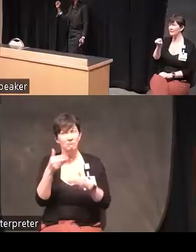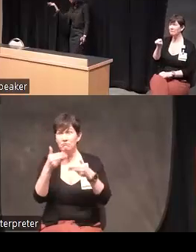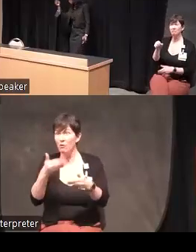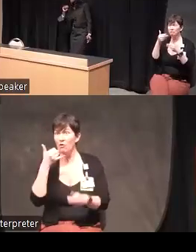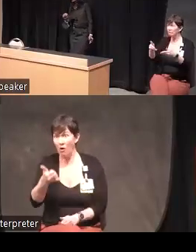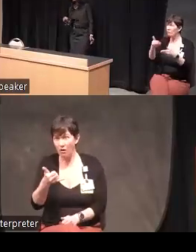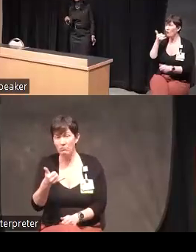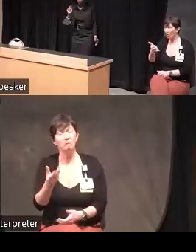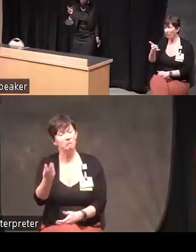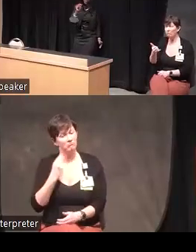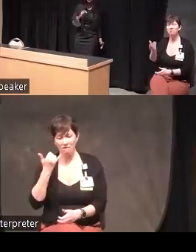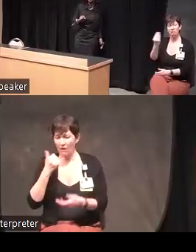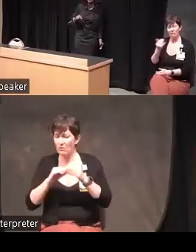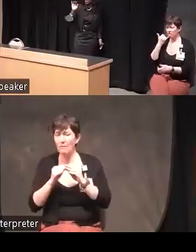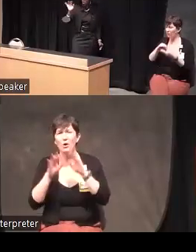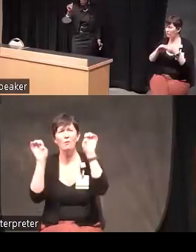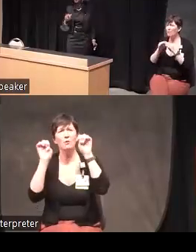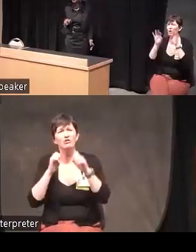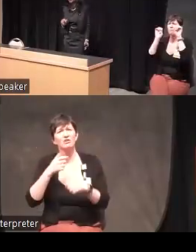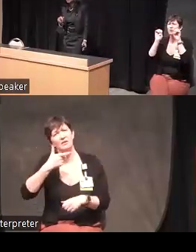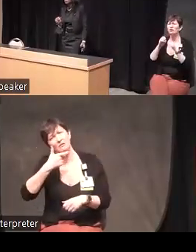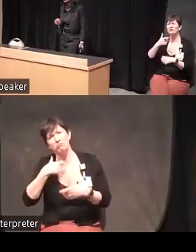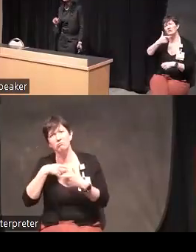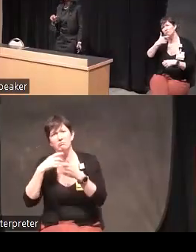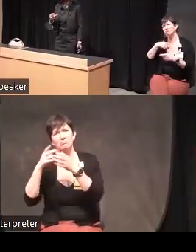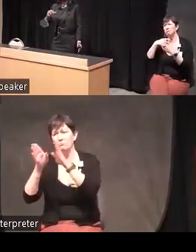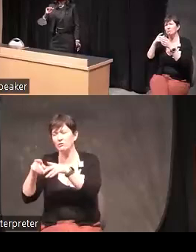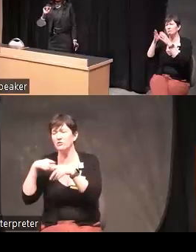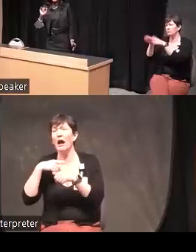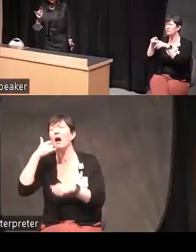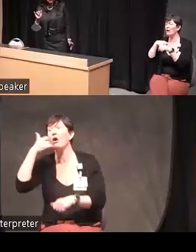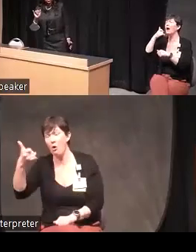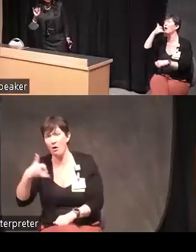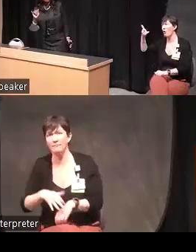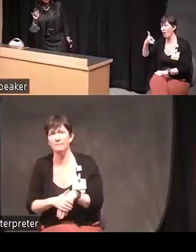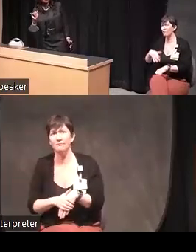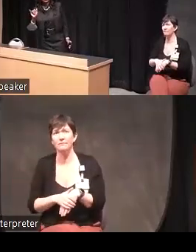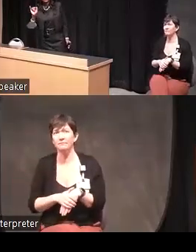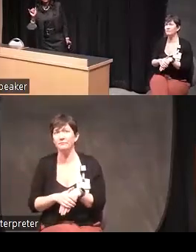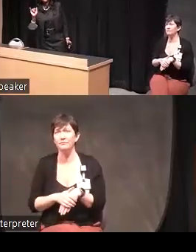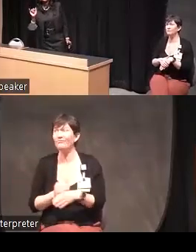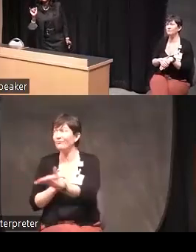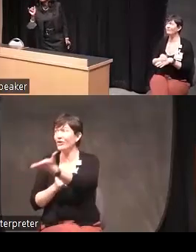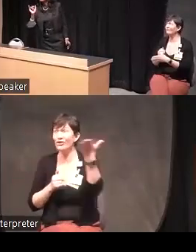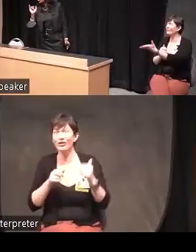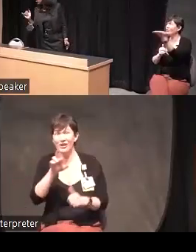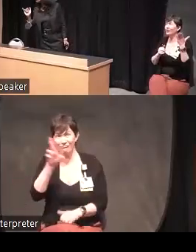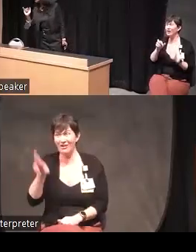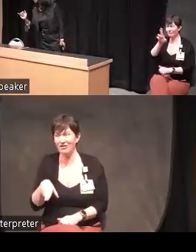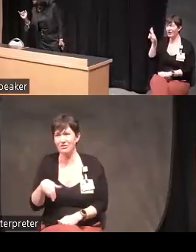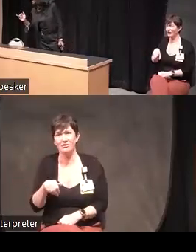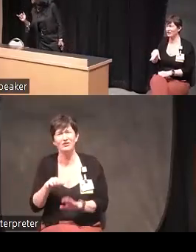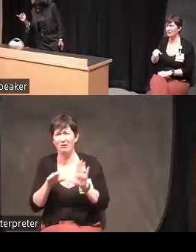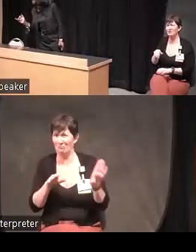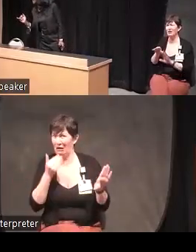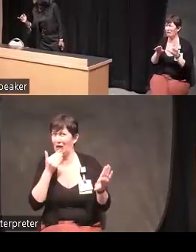call. And she gives me the number. It's an emergency dispatch. I call the emergency dispatch. You are in Rochester, so you don't know what a good